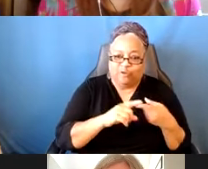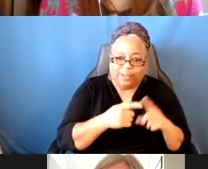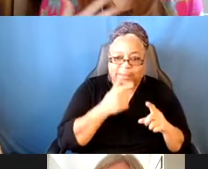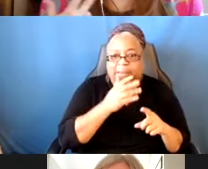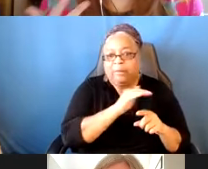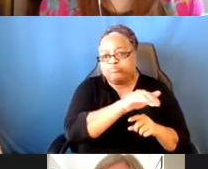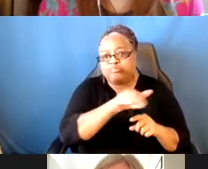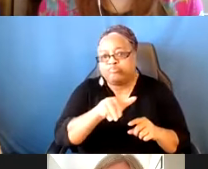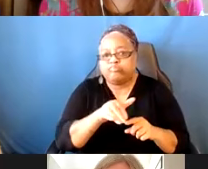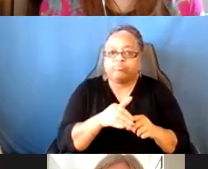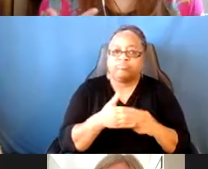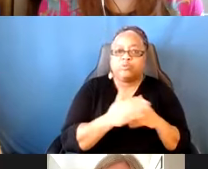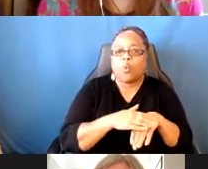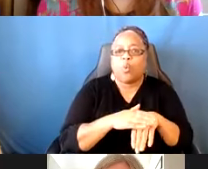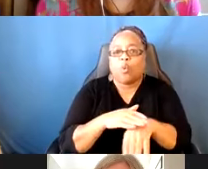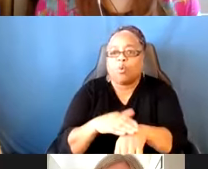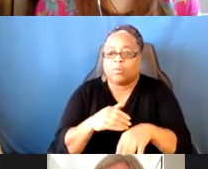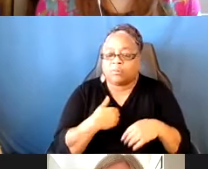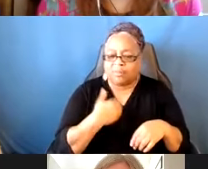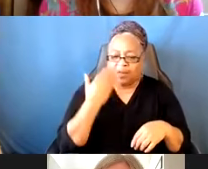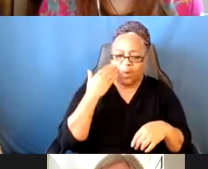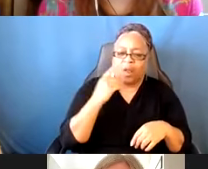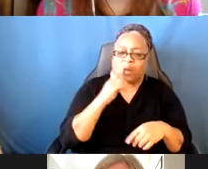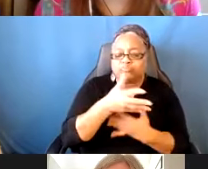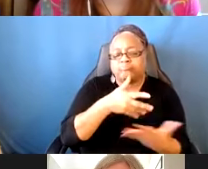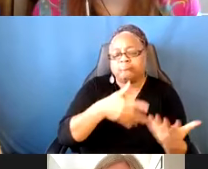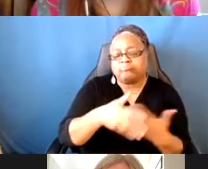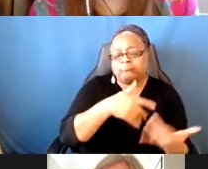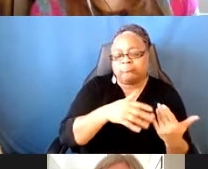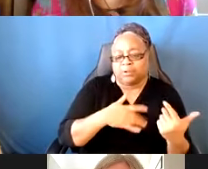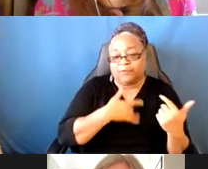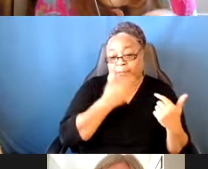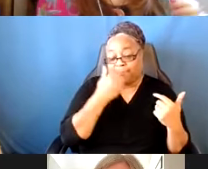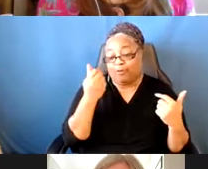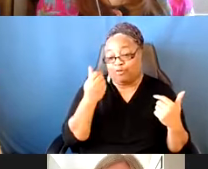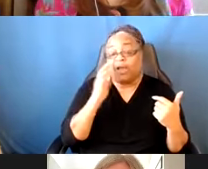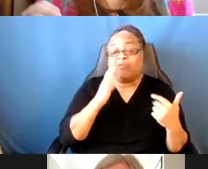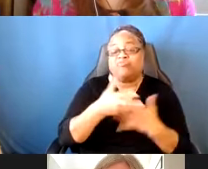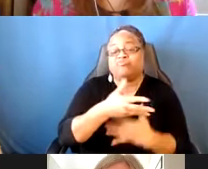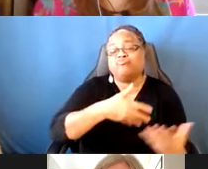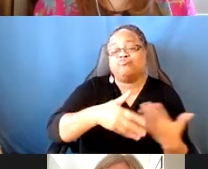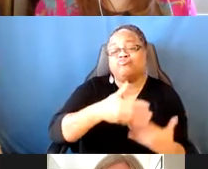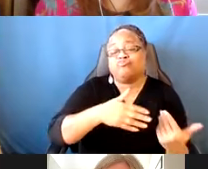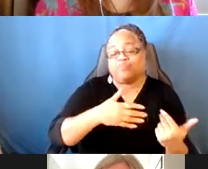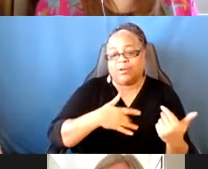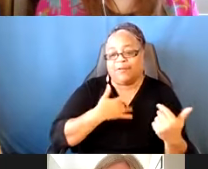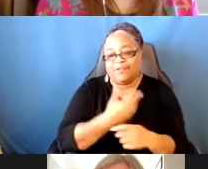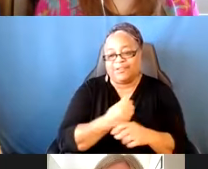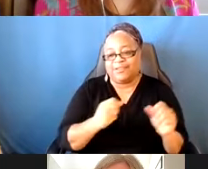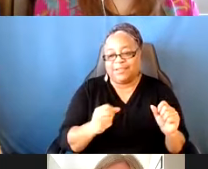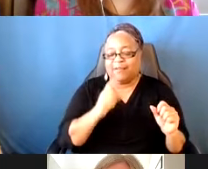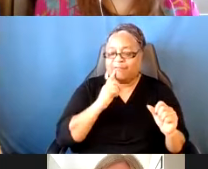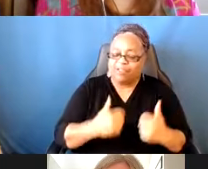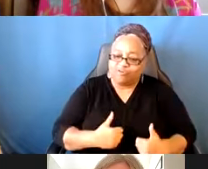call, and I know that I will feel better or feel safer by calling them. They really thrive on those connections to the people they